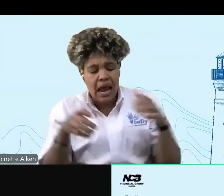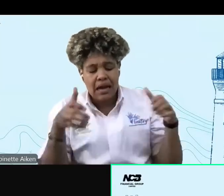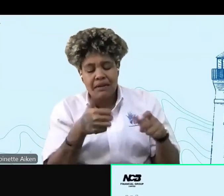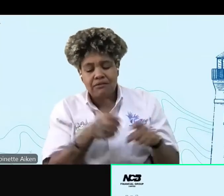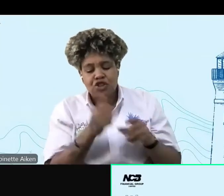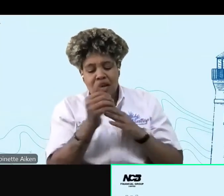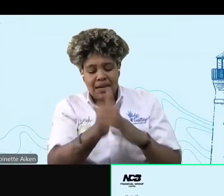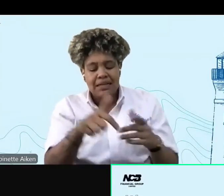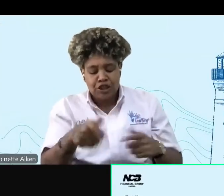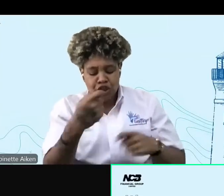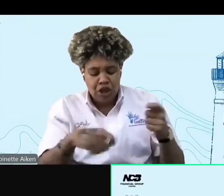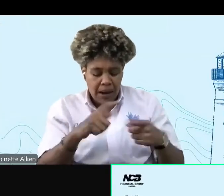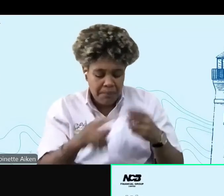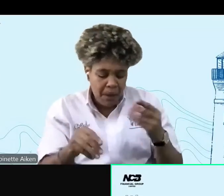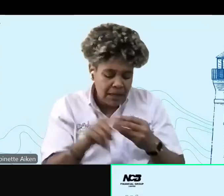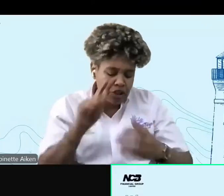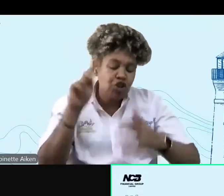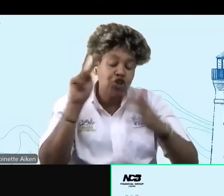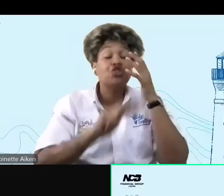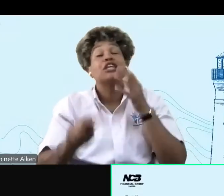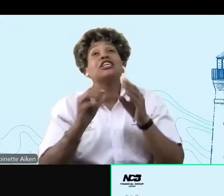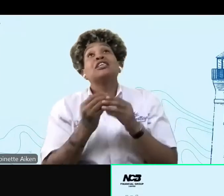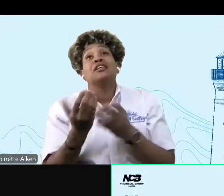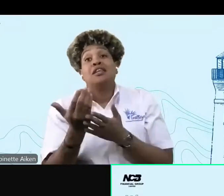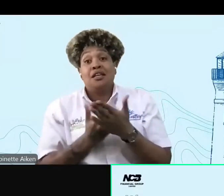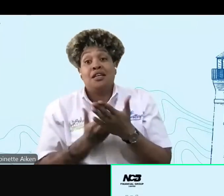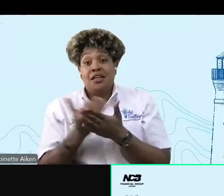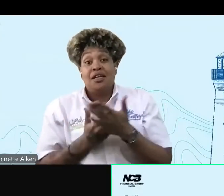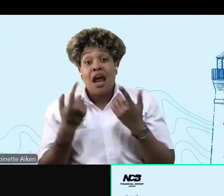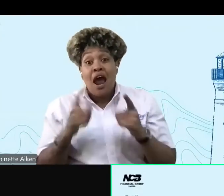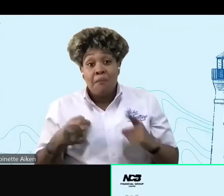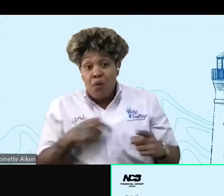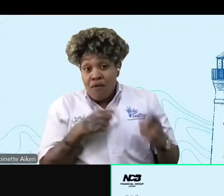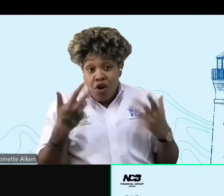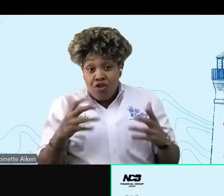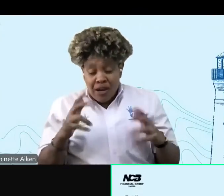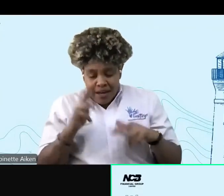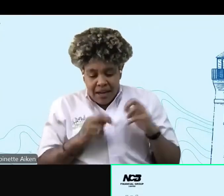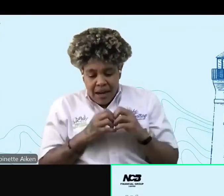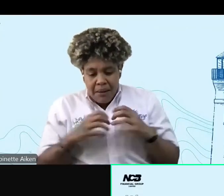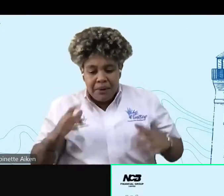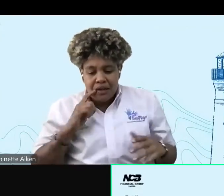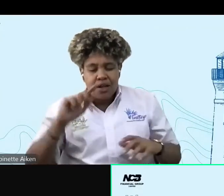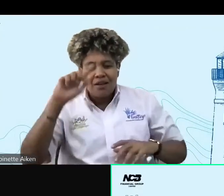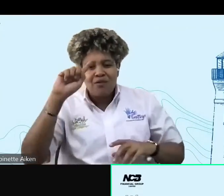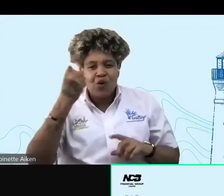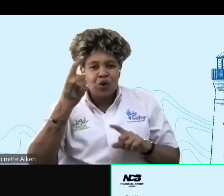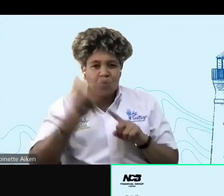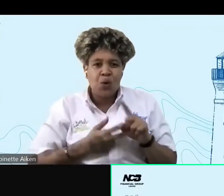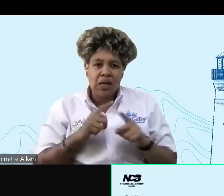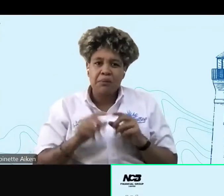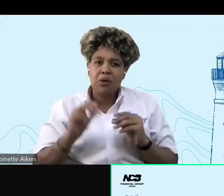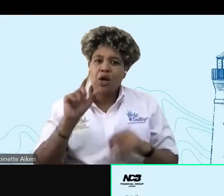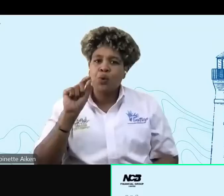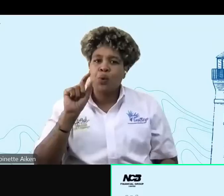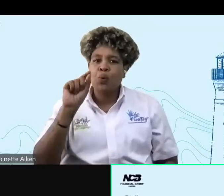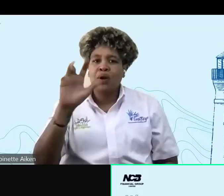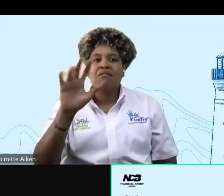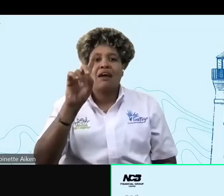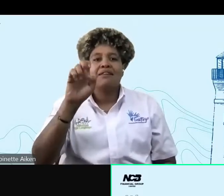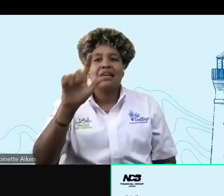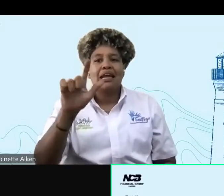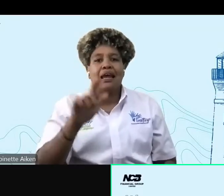this change and this trajectory in earnings. We have already built a Q1 and 2025 deal